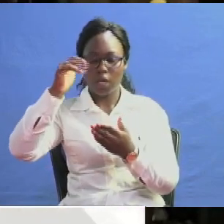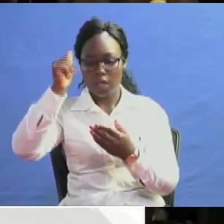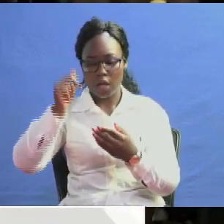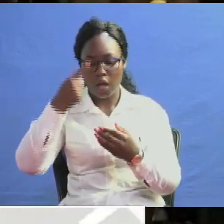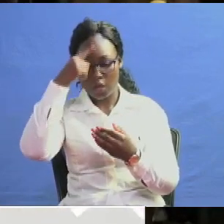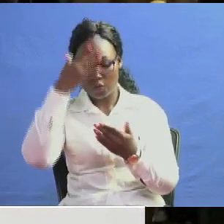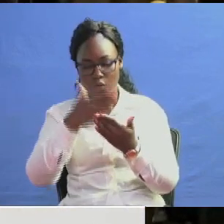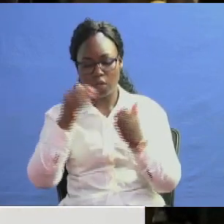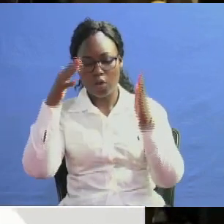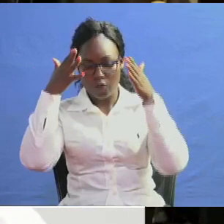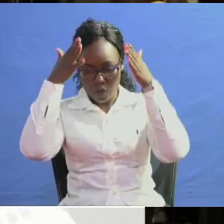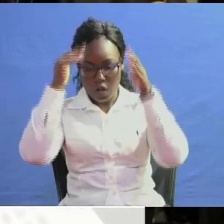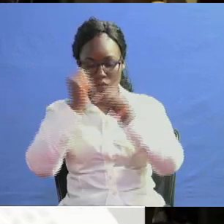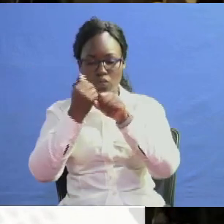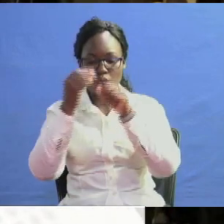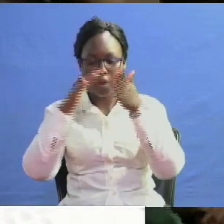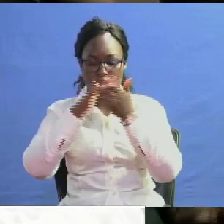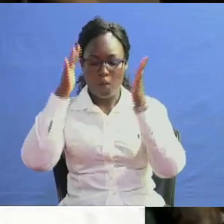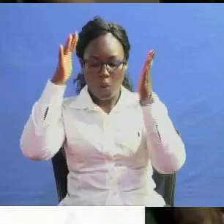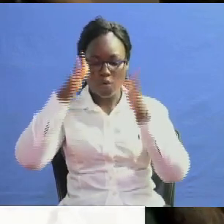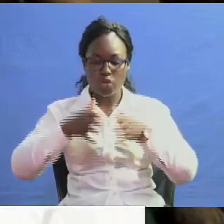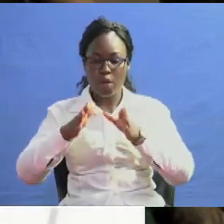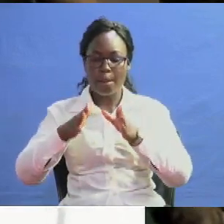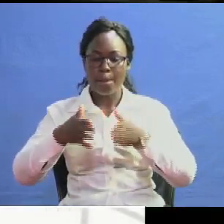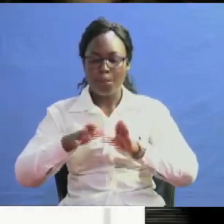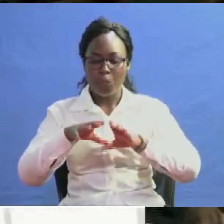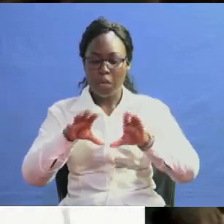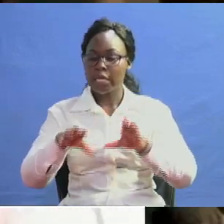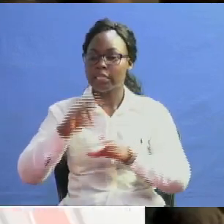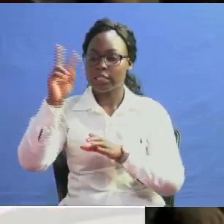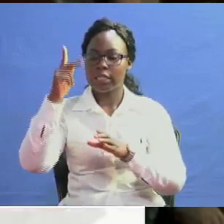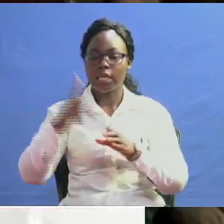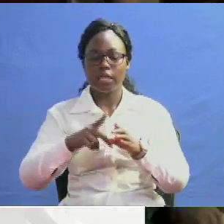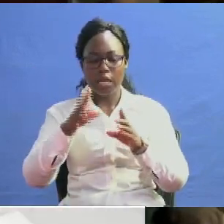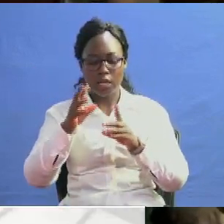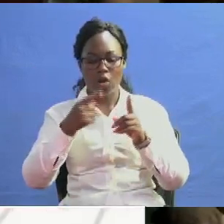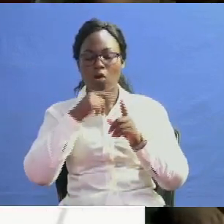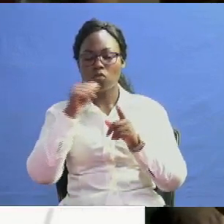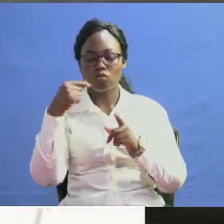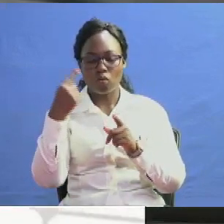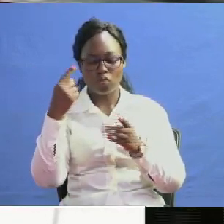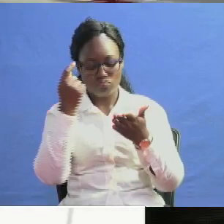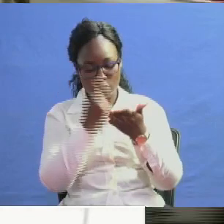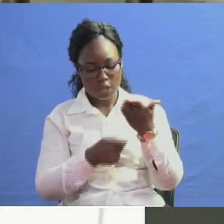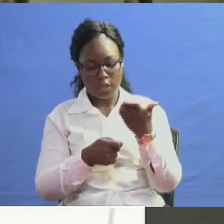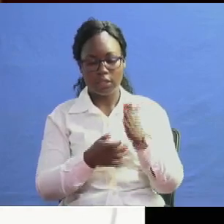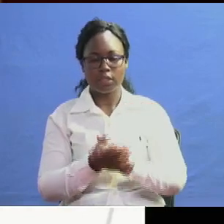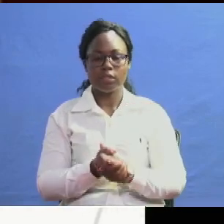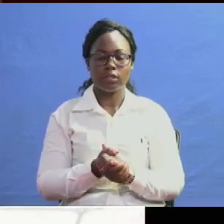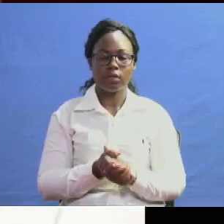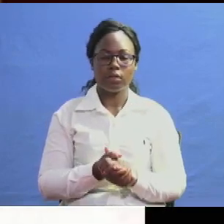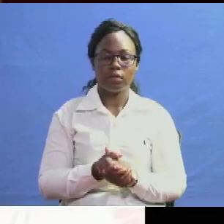tourists, stating that the focus should be made more on marketing Kenya as a tourist destination and not only to charge taxes.